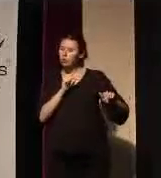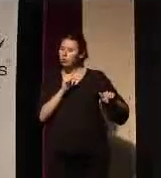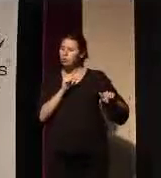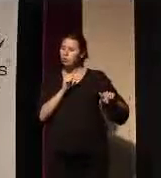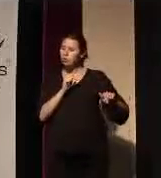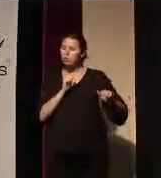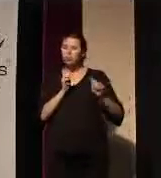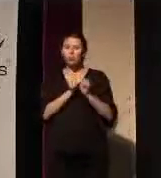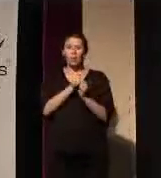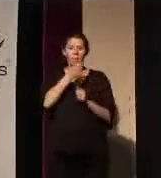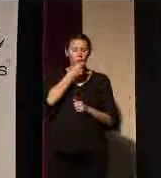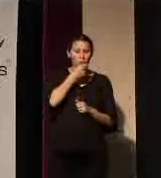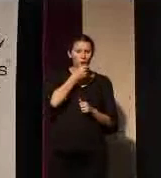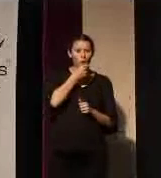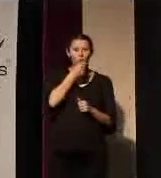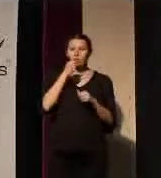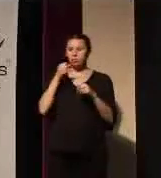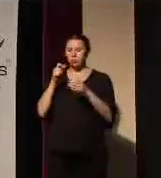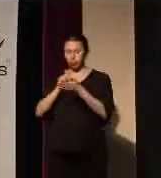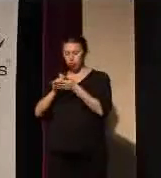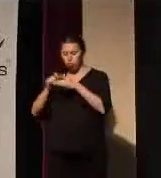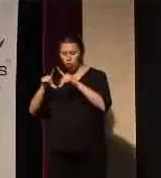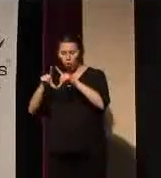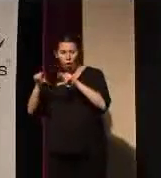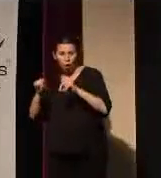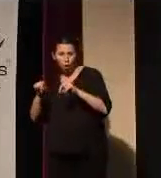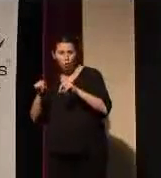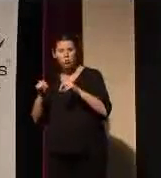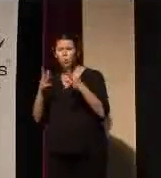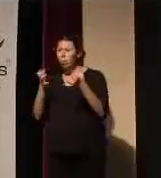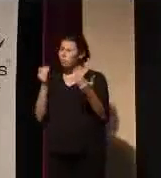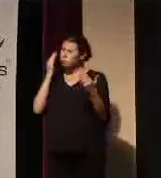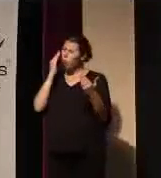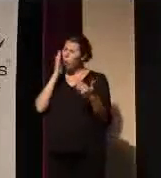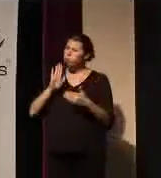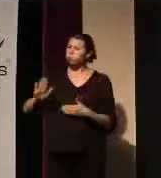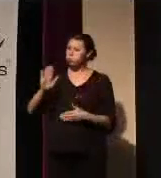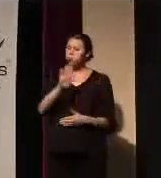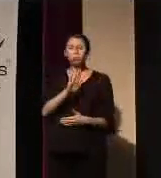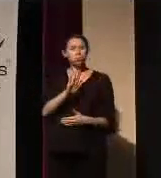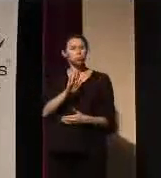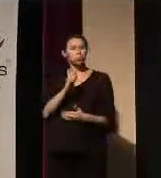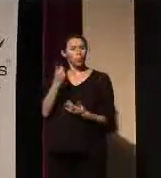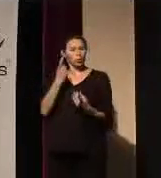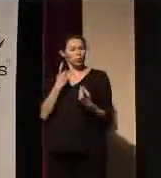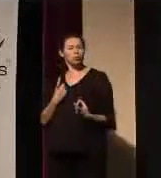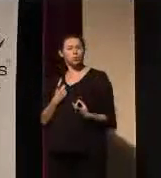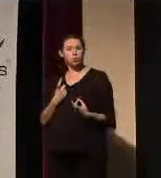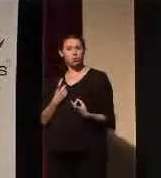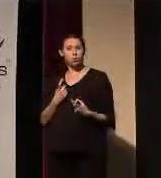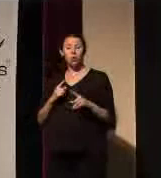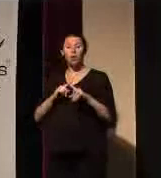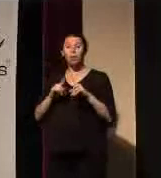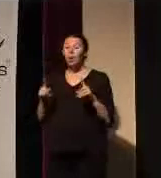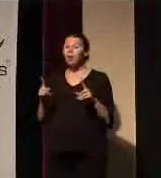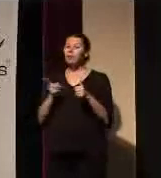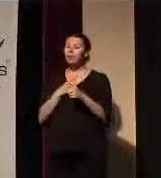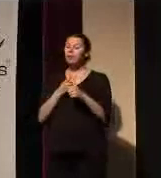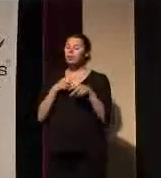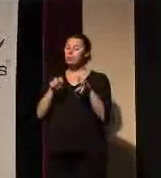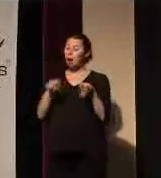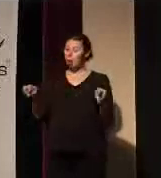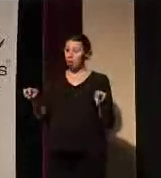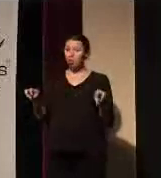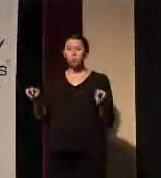with microphones and note cards, and we want to make sure to hear from you. But our panel will join us first to share